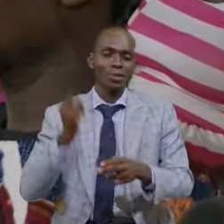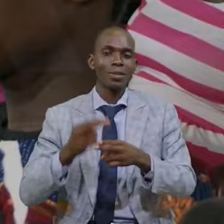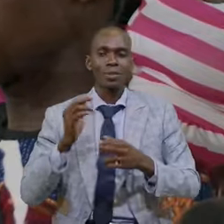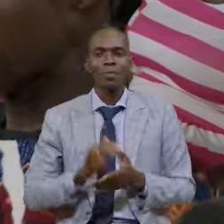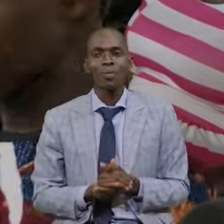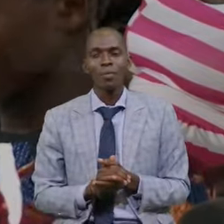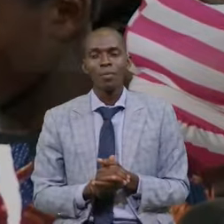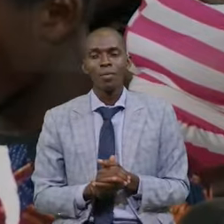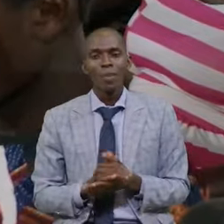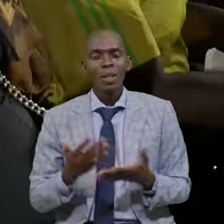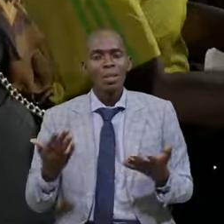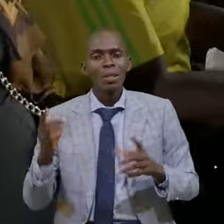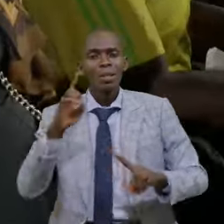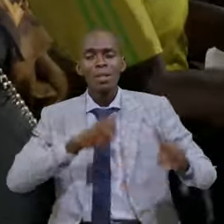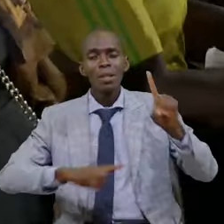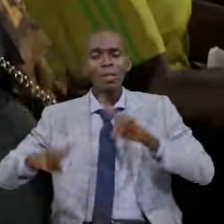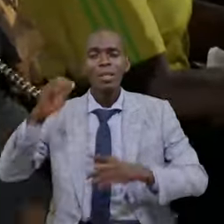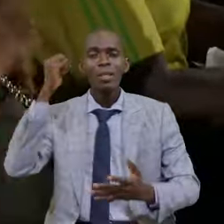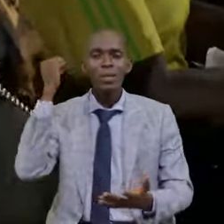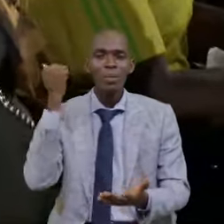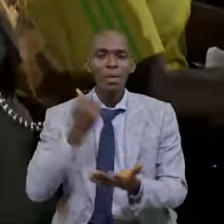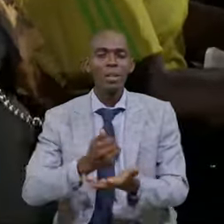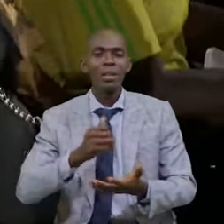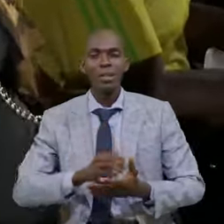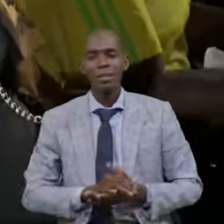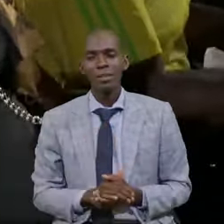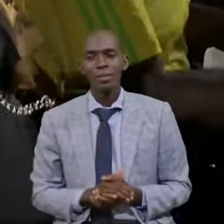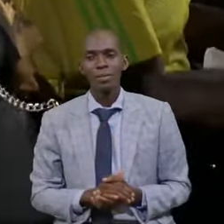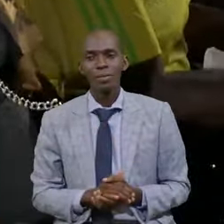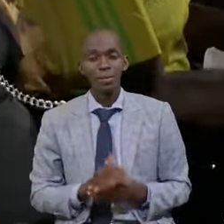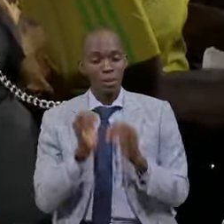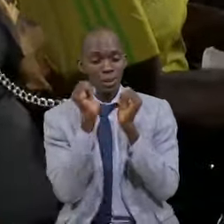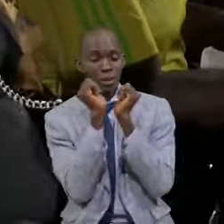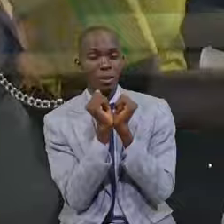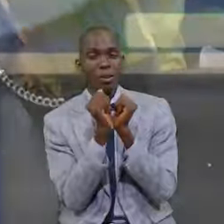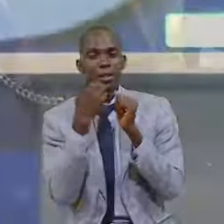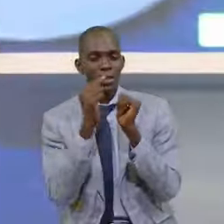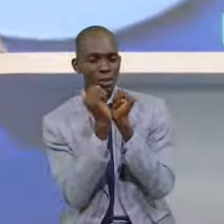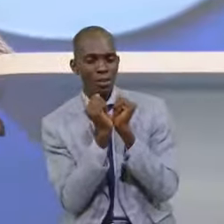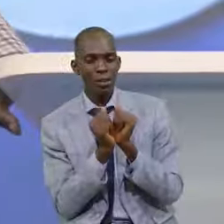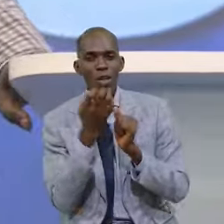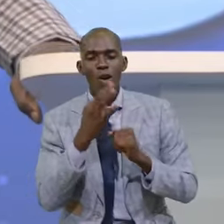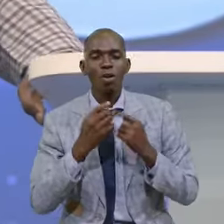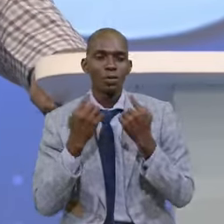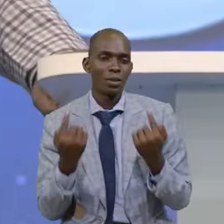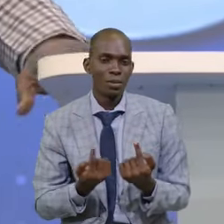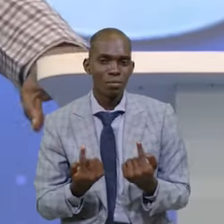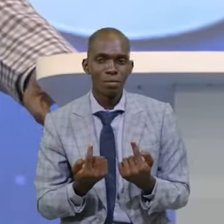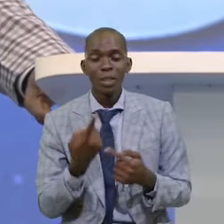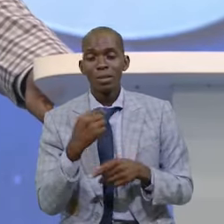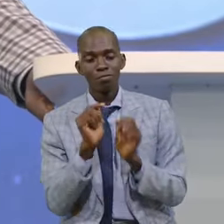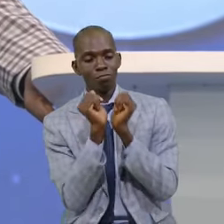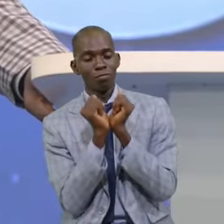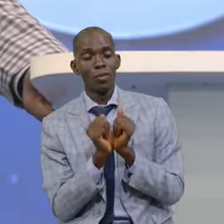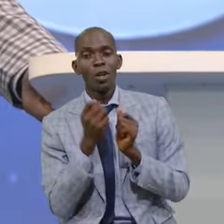Alpha location, amen. Slavery, the slavery of sin, the slavery